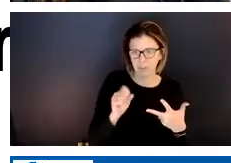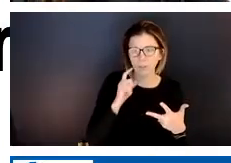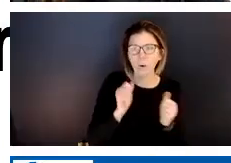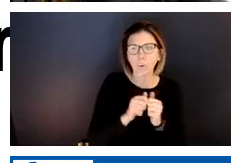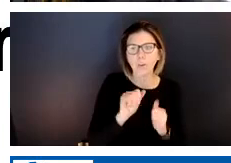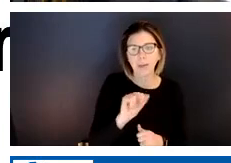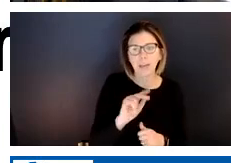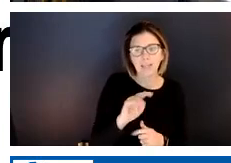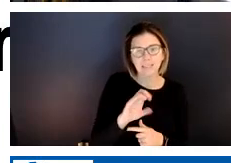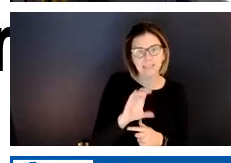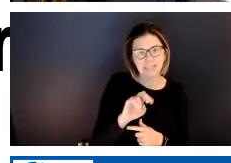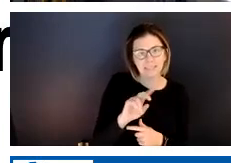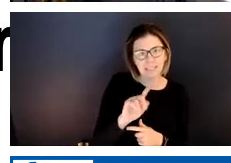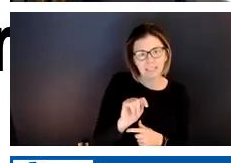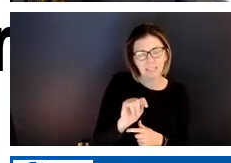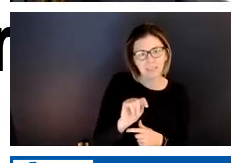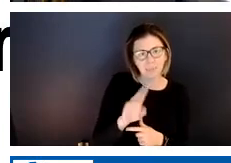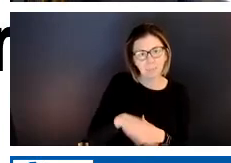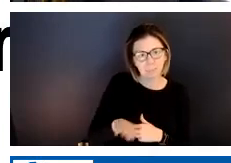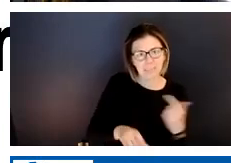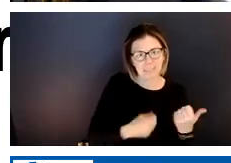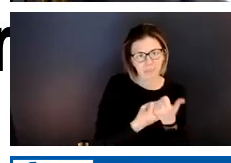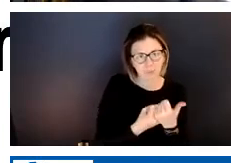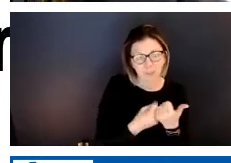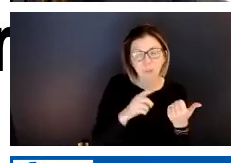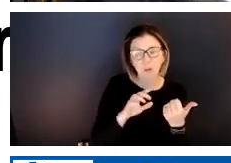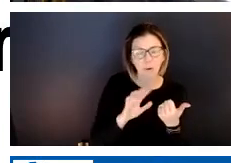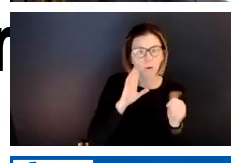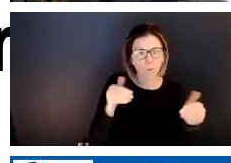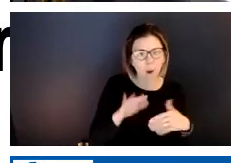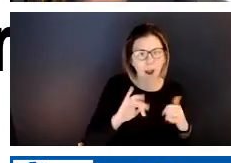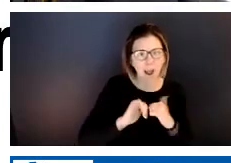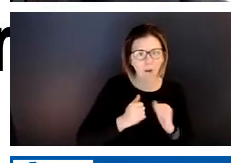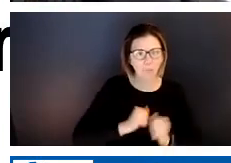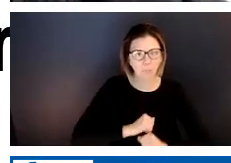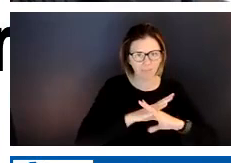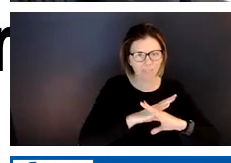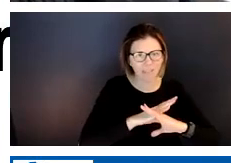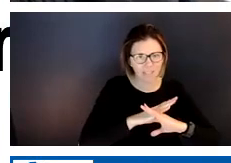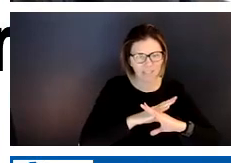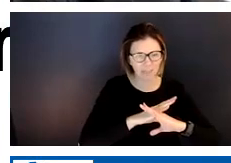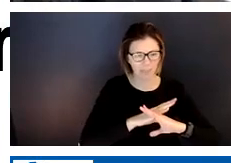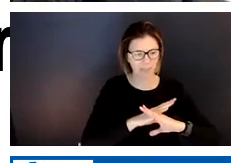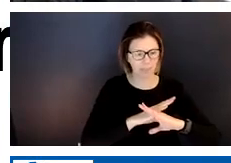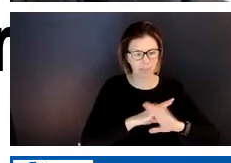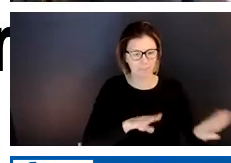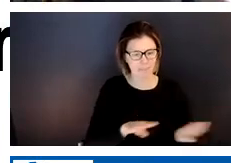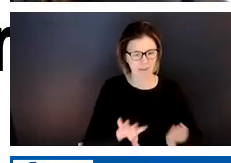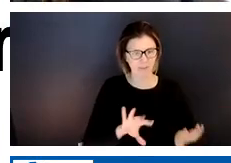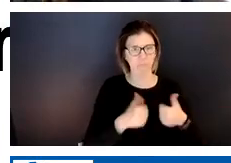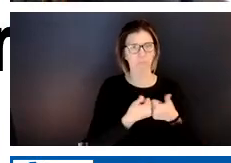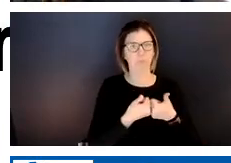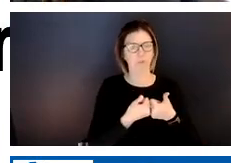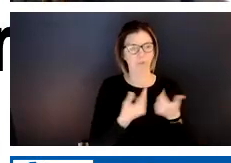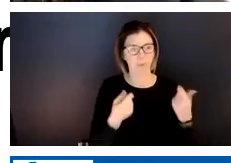antecedent-based intervention, we can focus on how do we try to prevent challenging behavior from occurring in the first